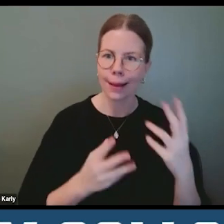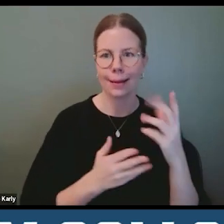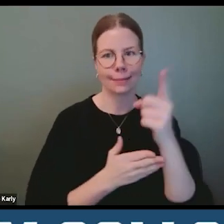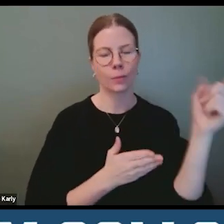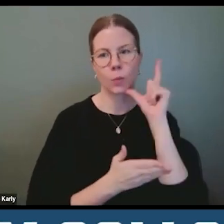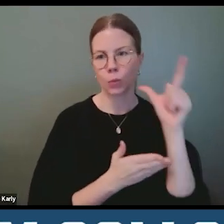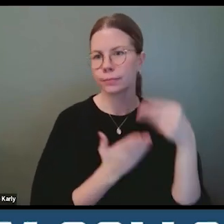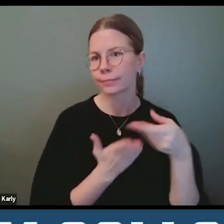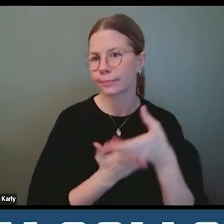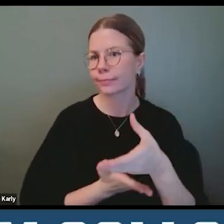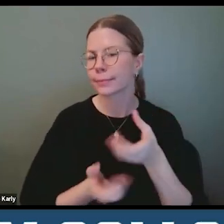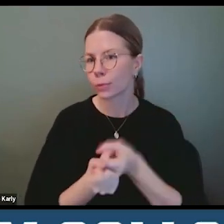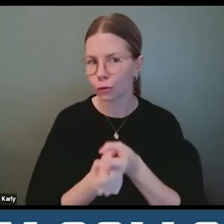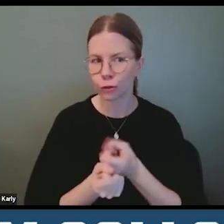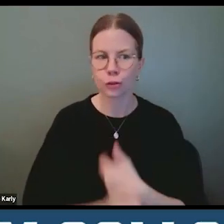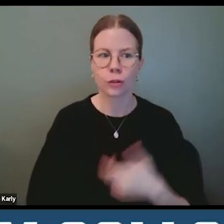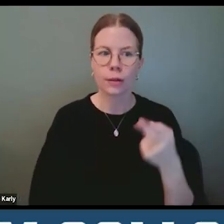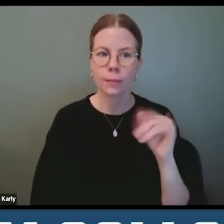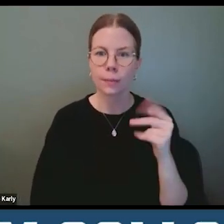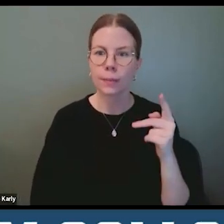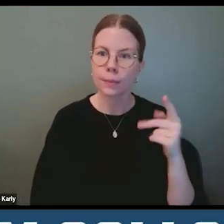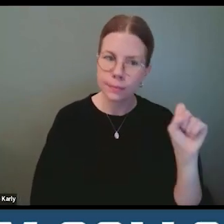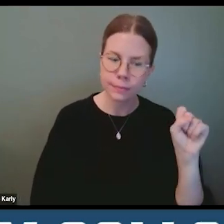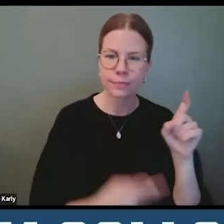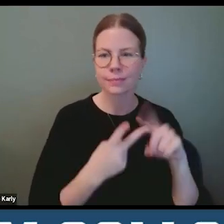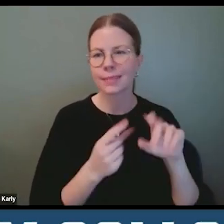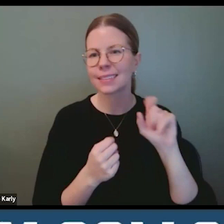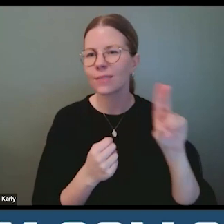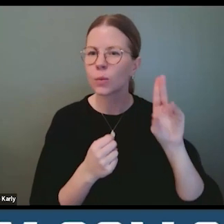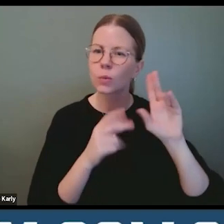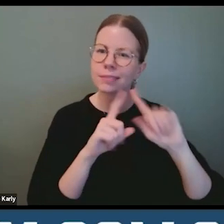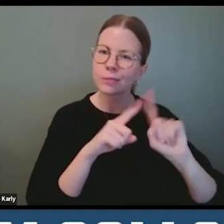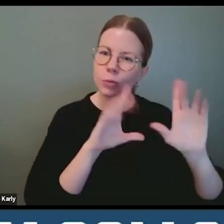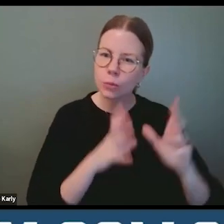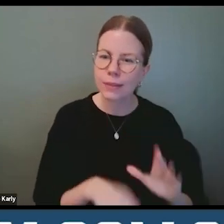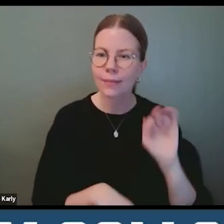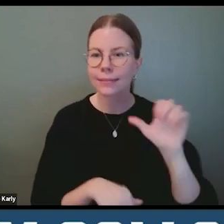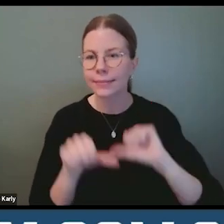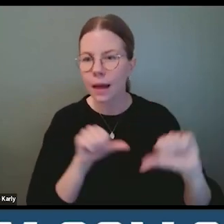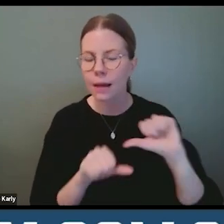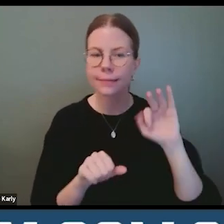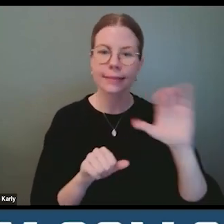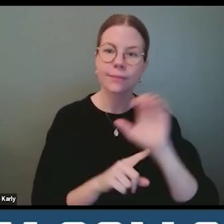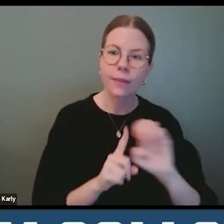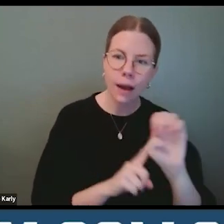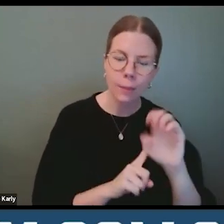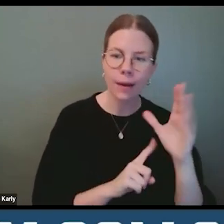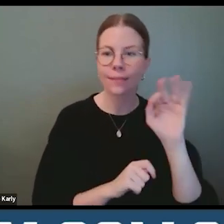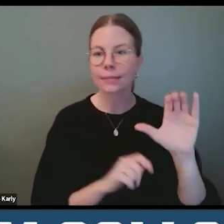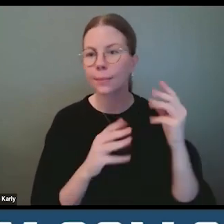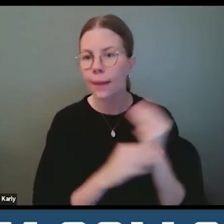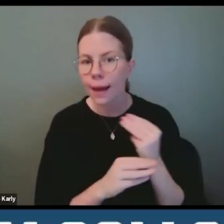Pathogens, Pandemic Society. We've got numerous groups at Simon Fraser, the Faculty of Science, Faculty of the Environment, Mathematics. We've